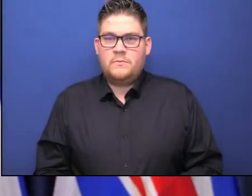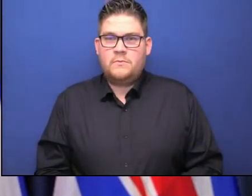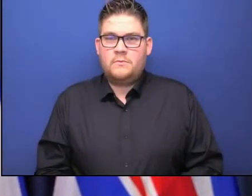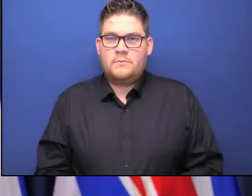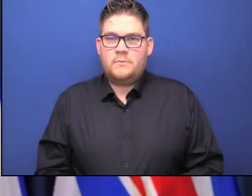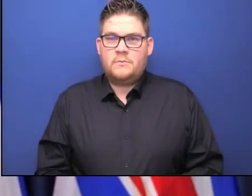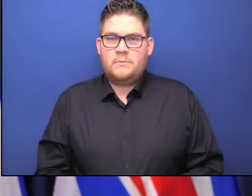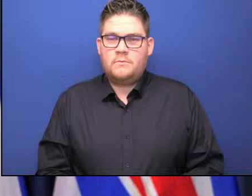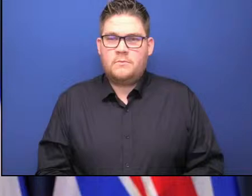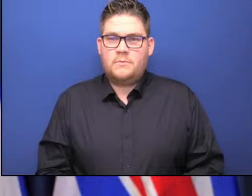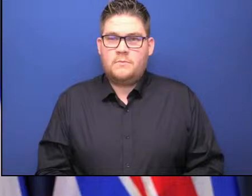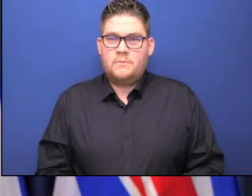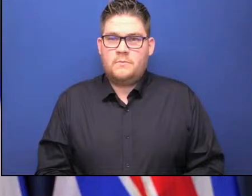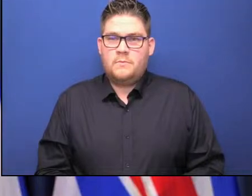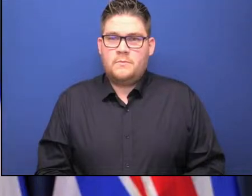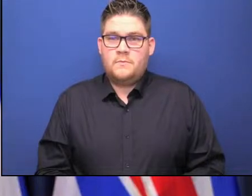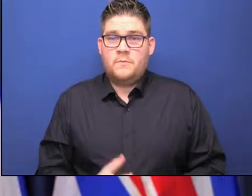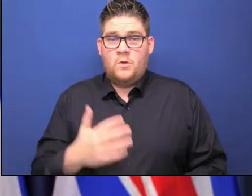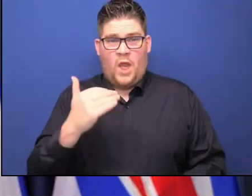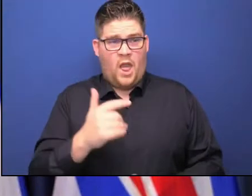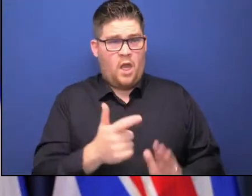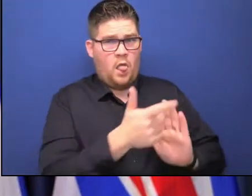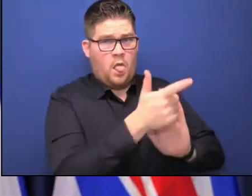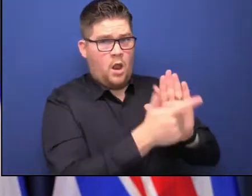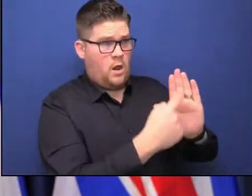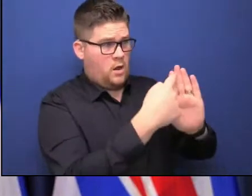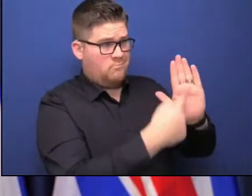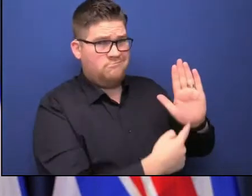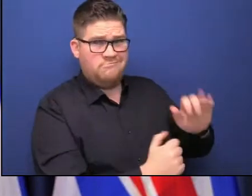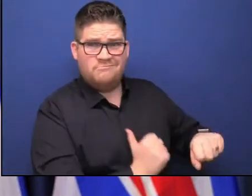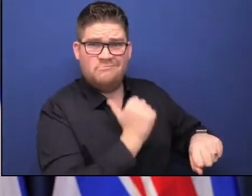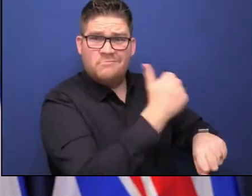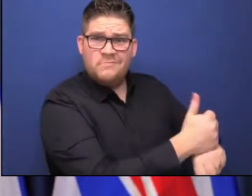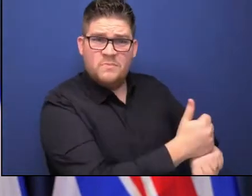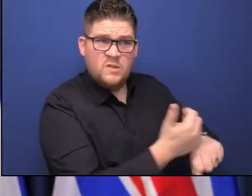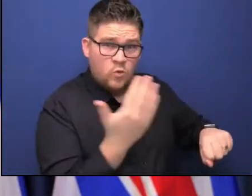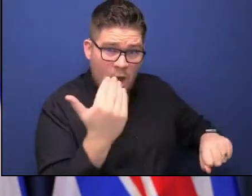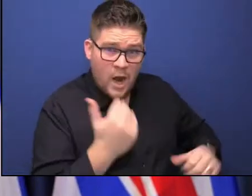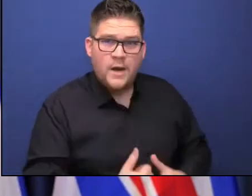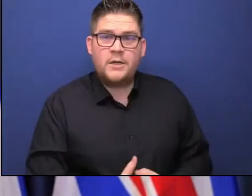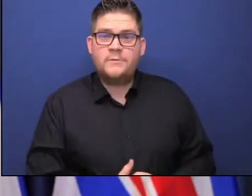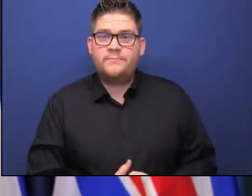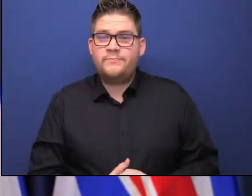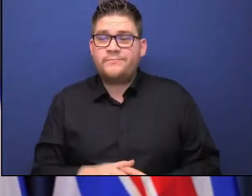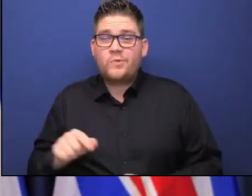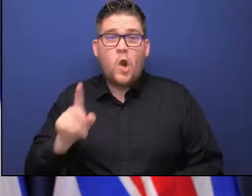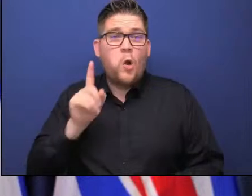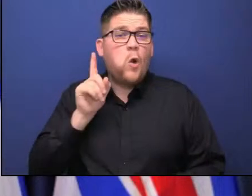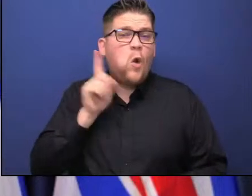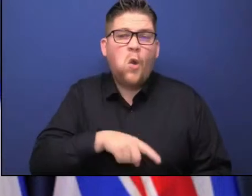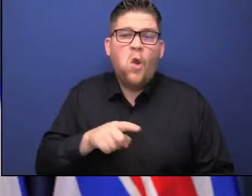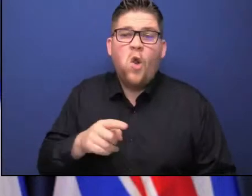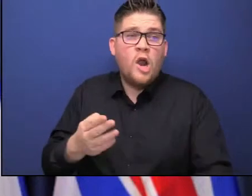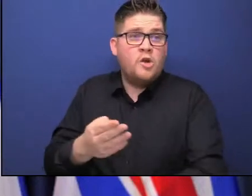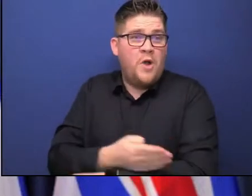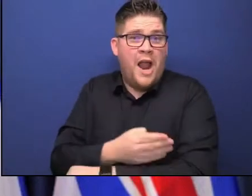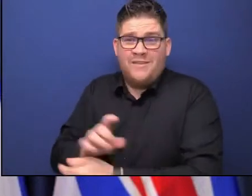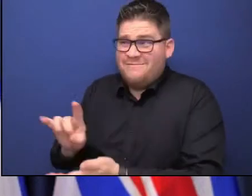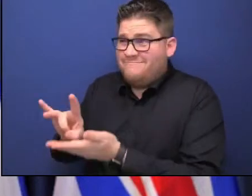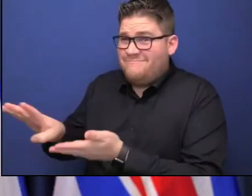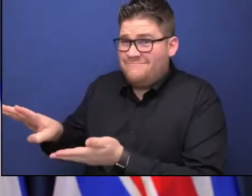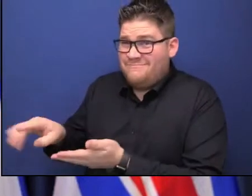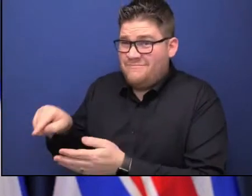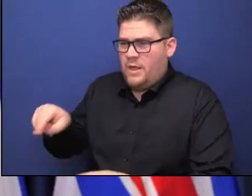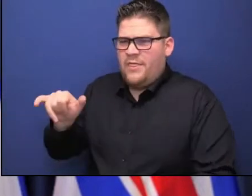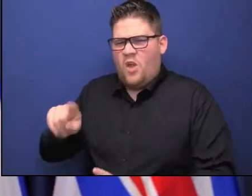was one of the main ways that we heard landlords were using to get rid of people that they wanted to get rid of to increase rents. And